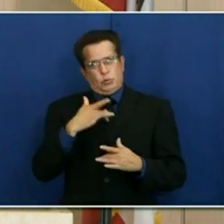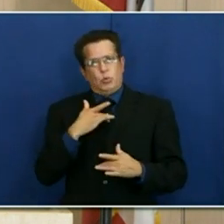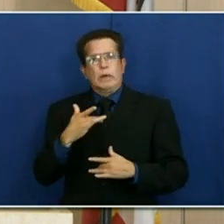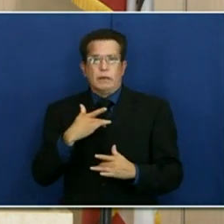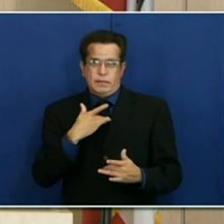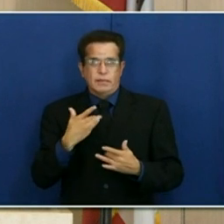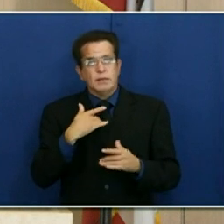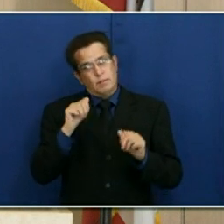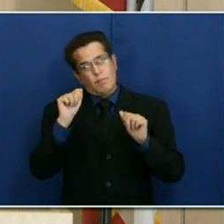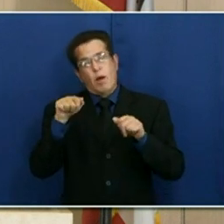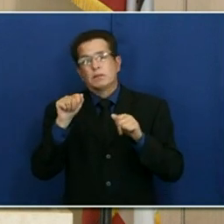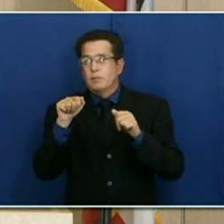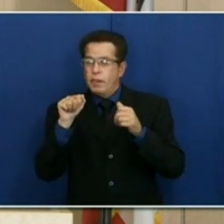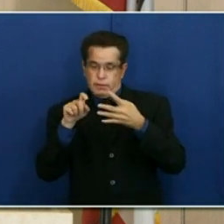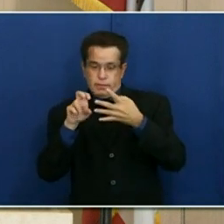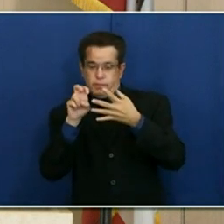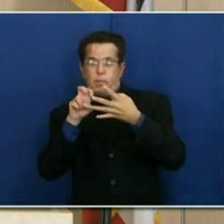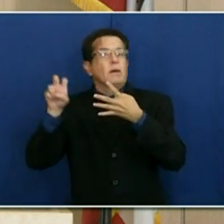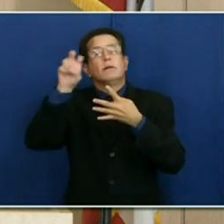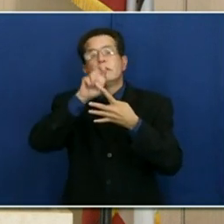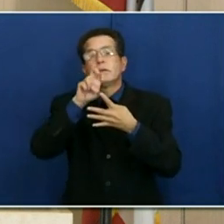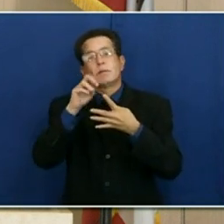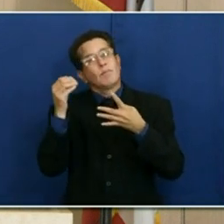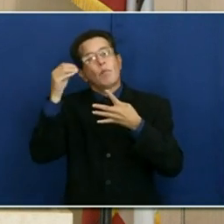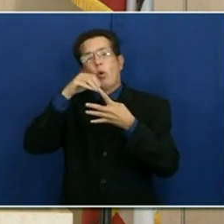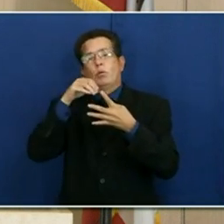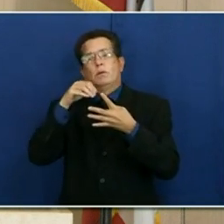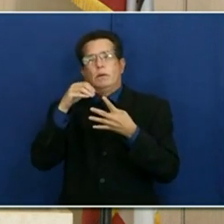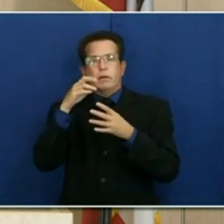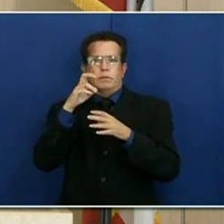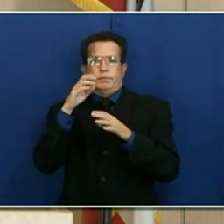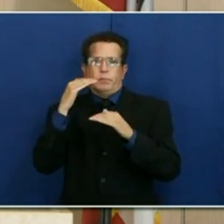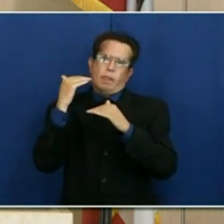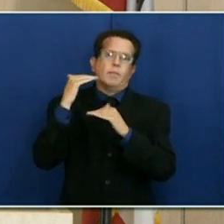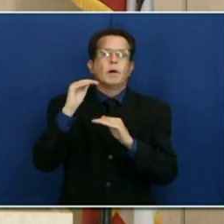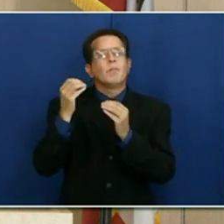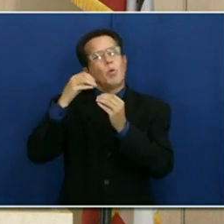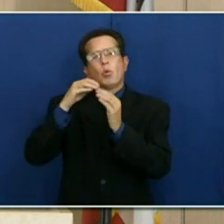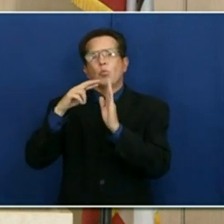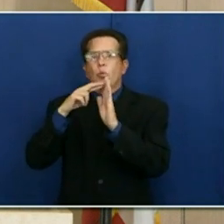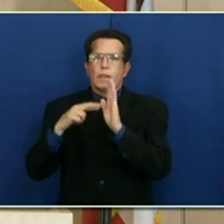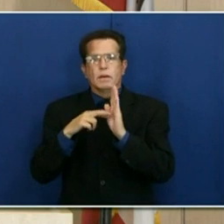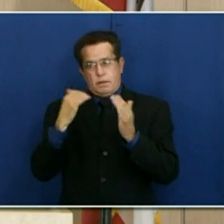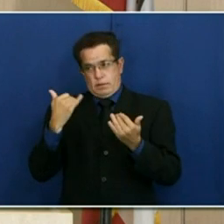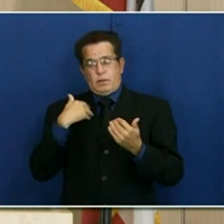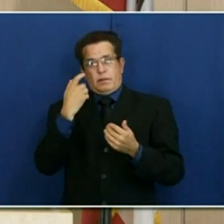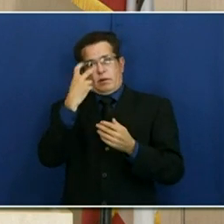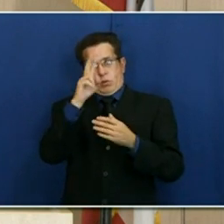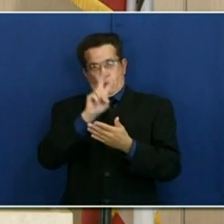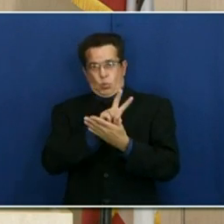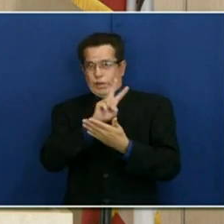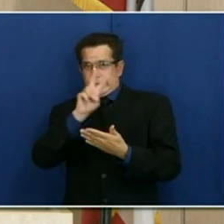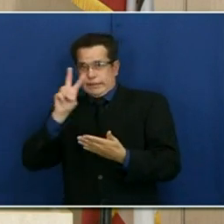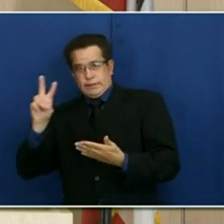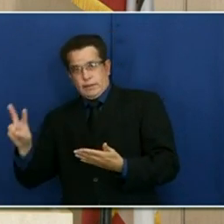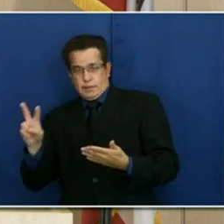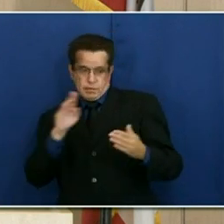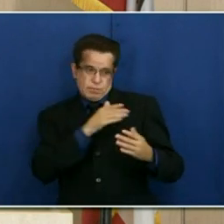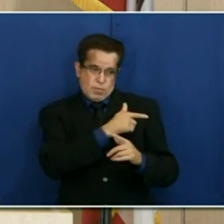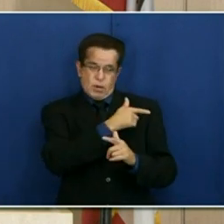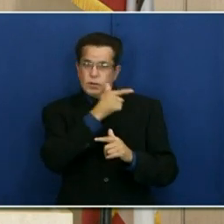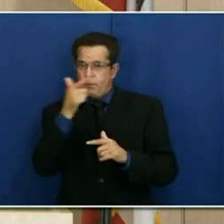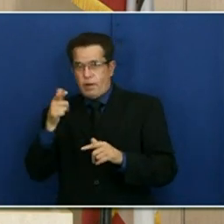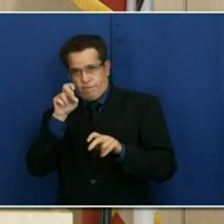could be headed into a higher or more restrictive tier. Because it takes 2 consecutive weeks, we're here today to really ask